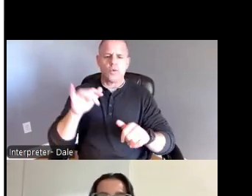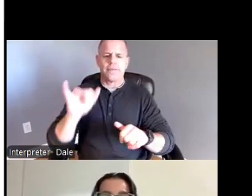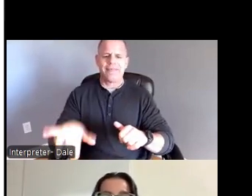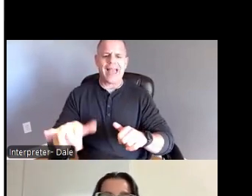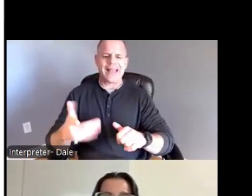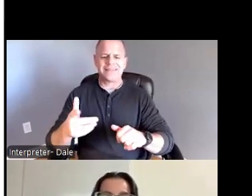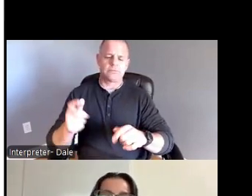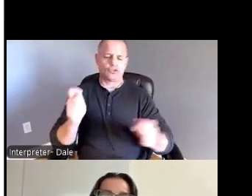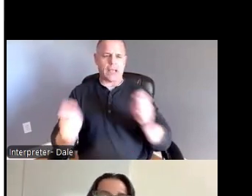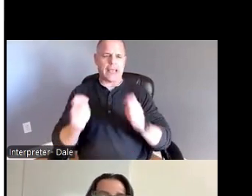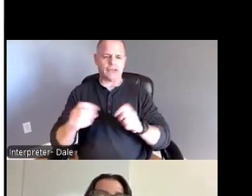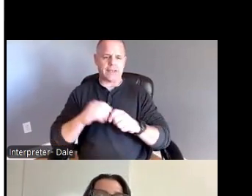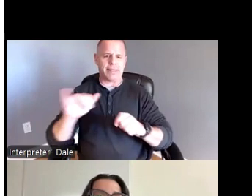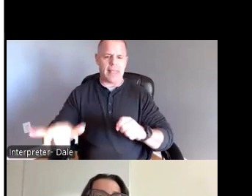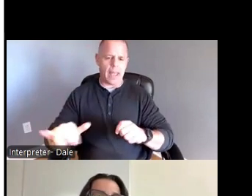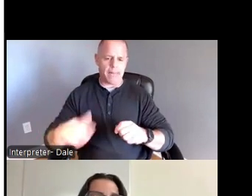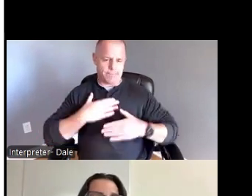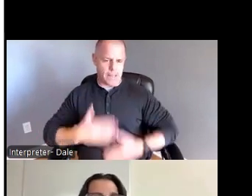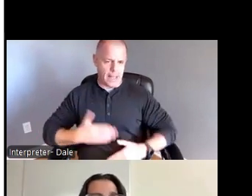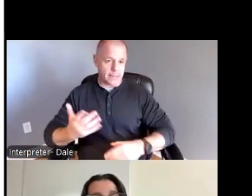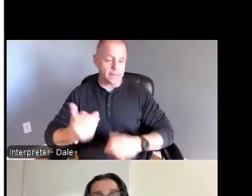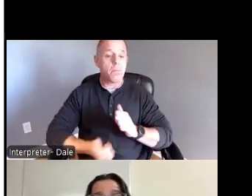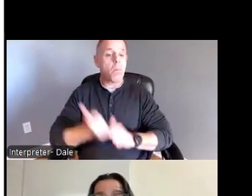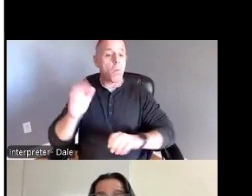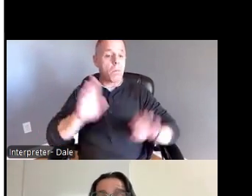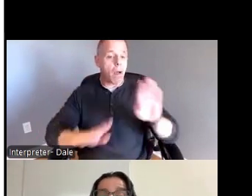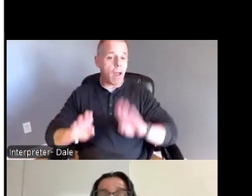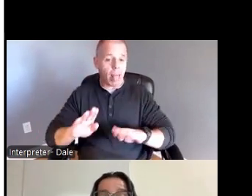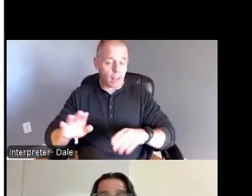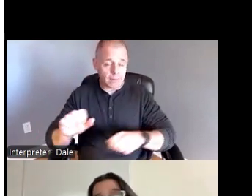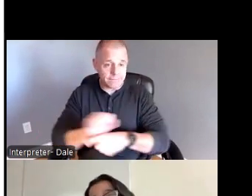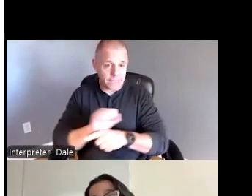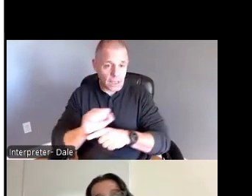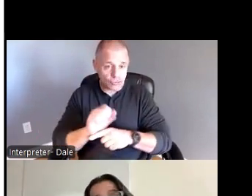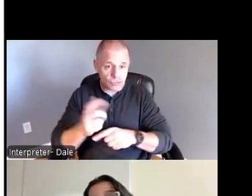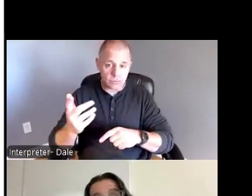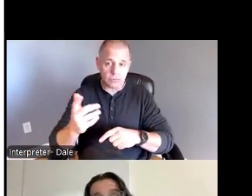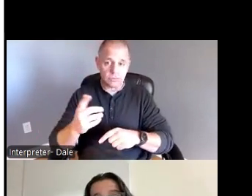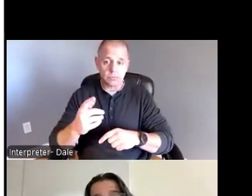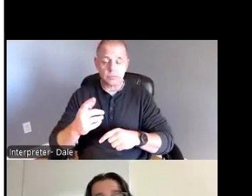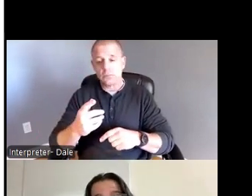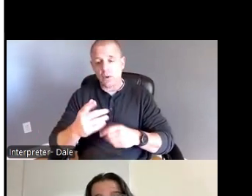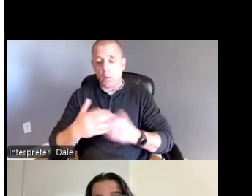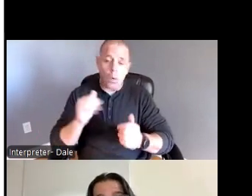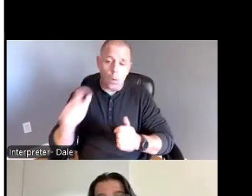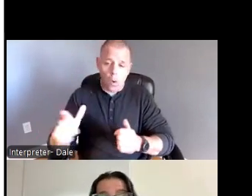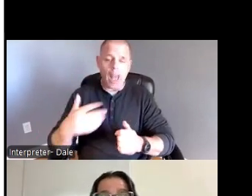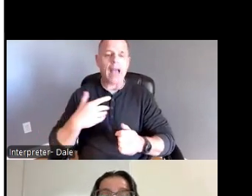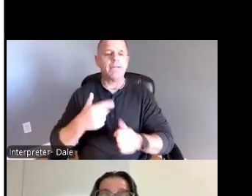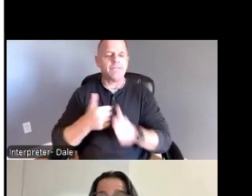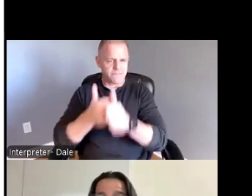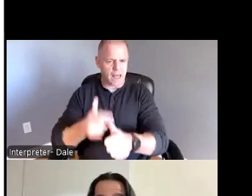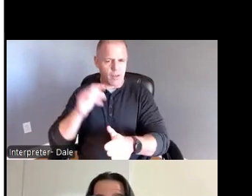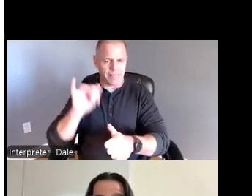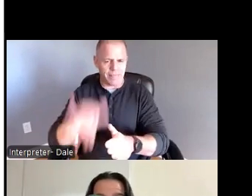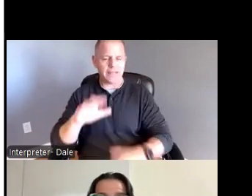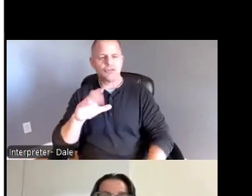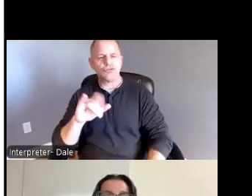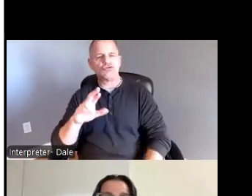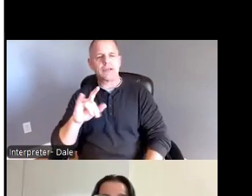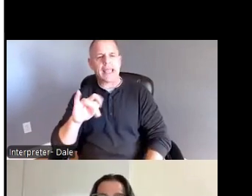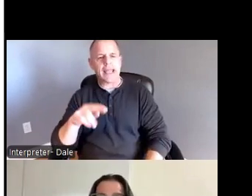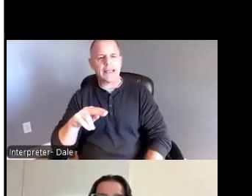body? So most of biological functions, if not all, show circadian oscillation. So body